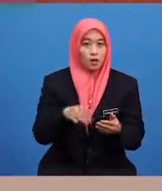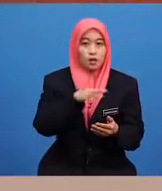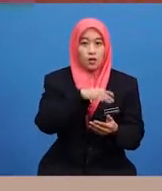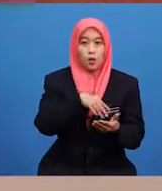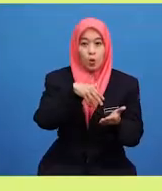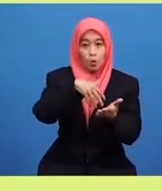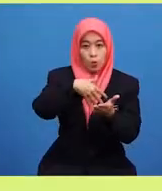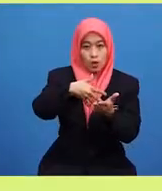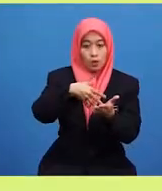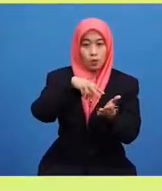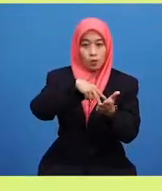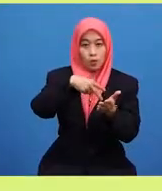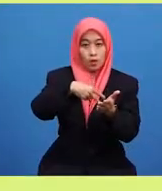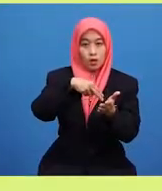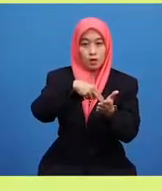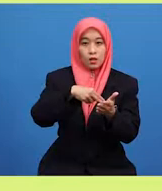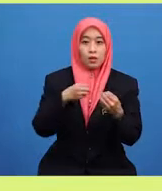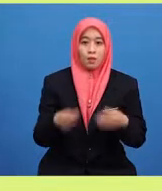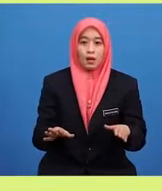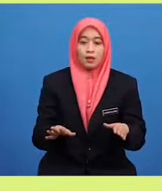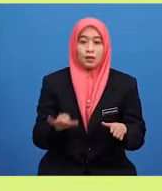after me. Pen.